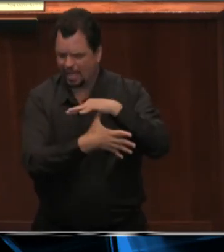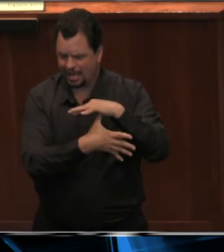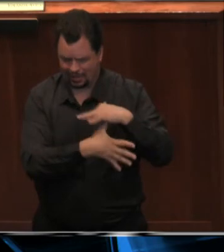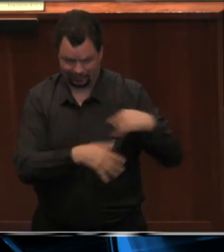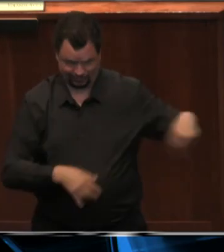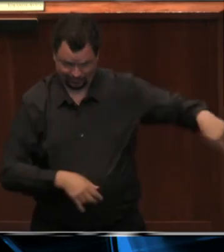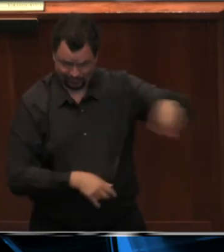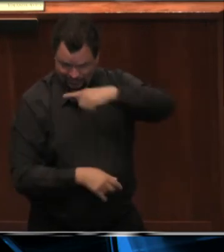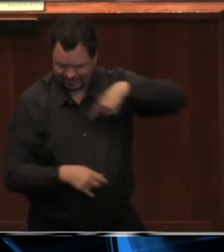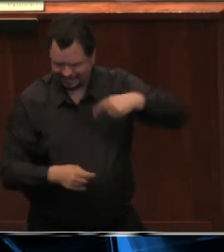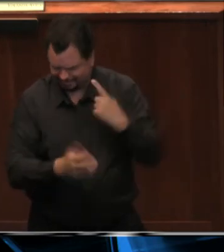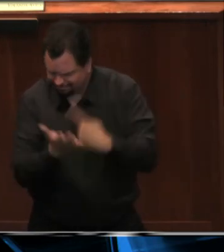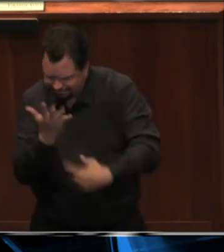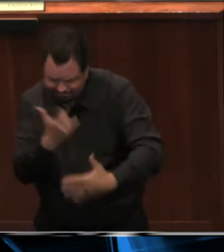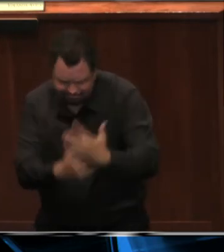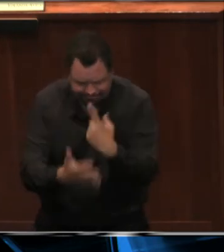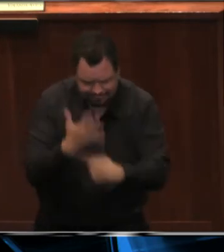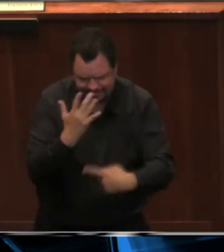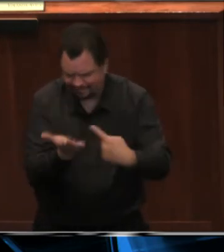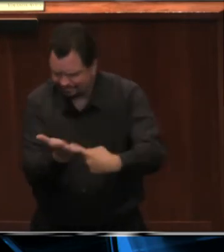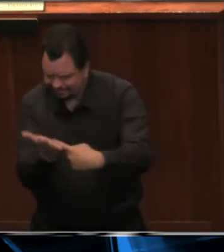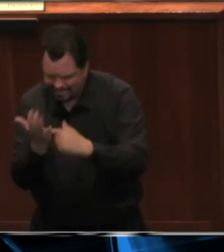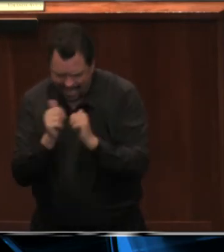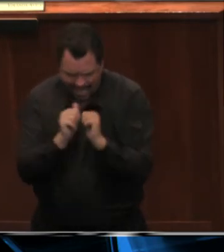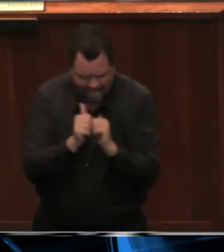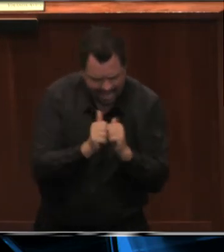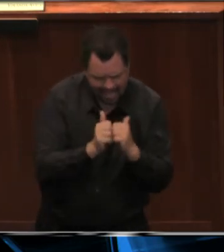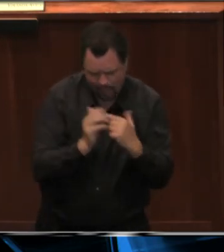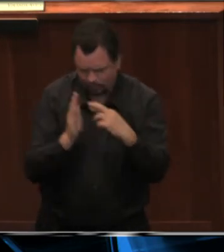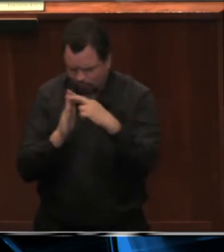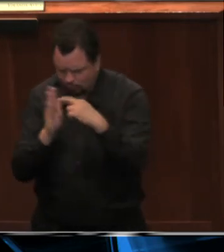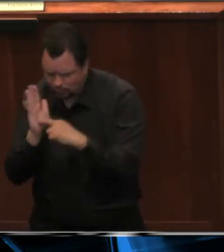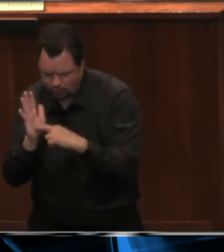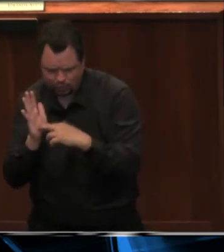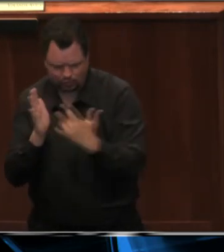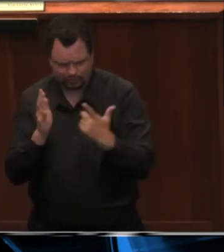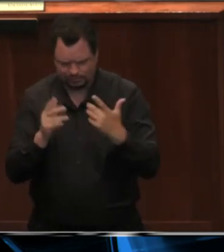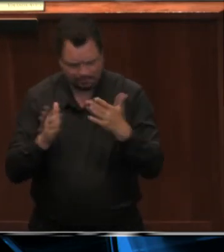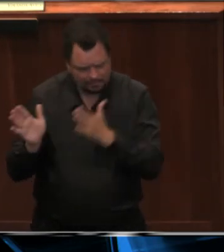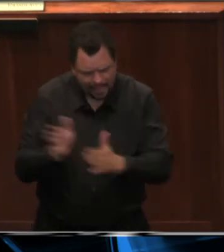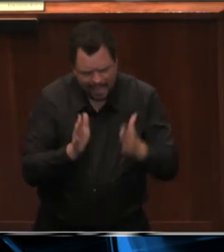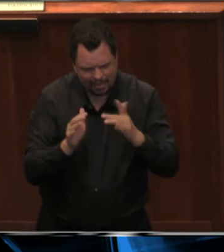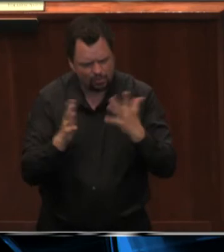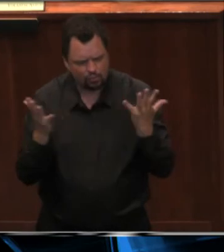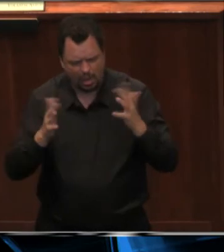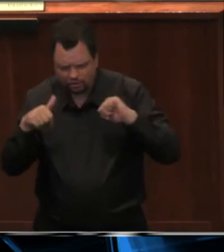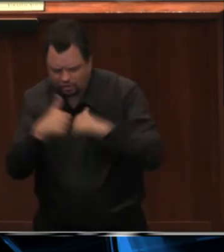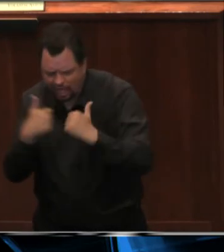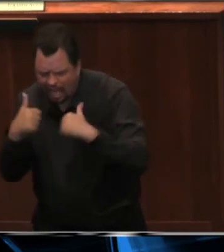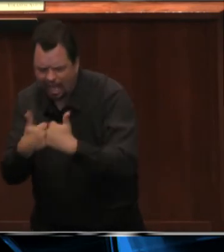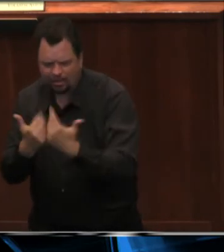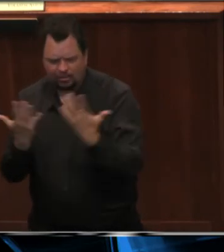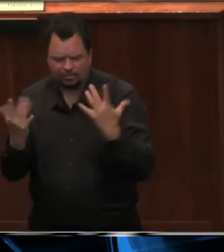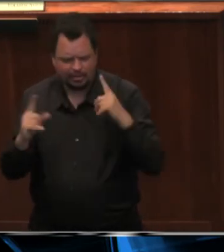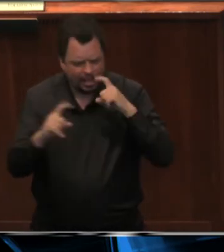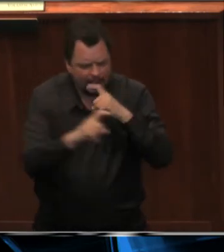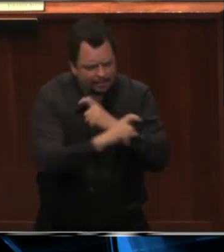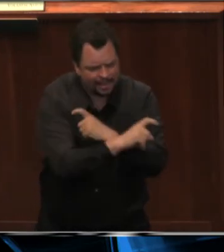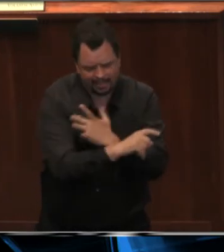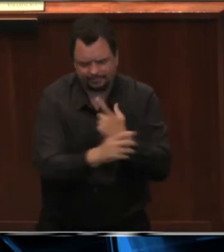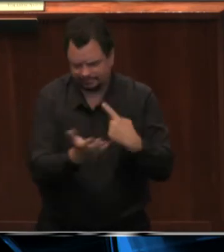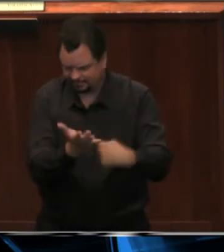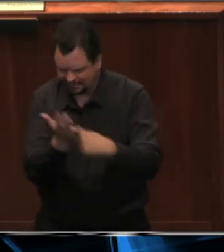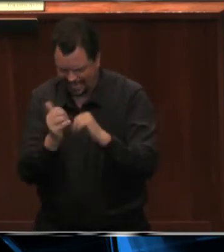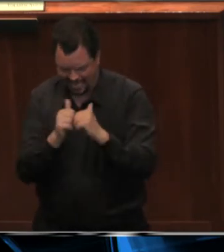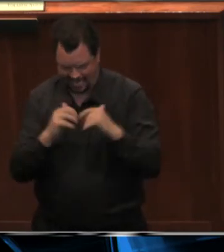hearing the challenges and the concerns, and so I am grateful for everyone that showed up, and I think the engagement is good,